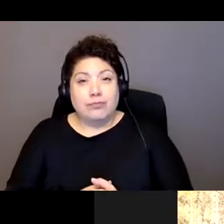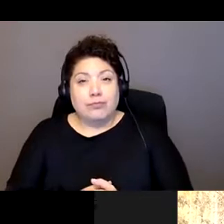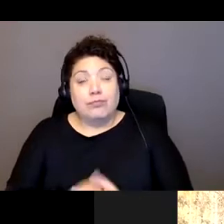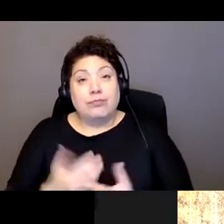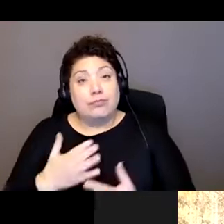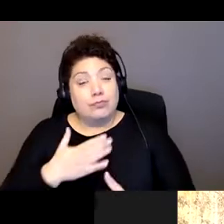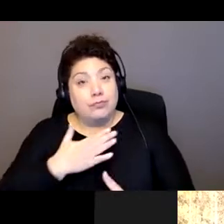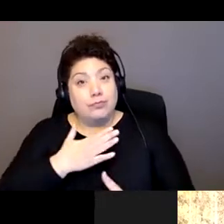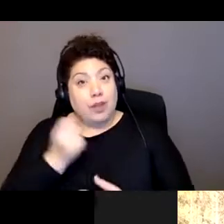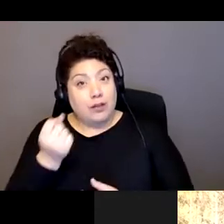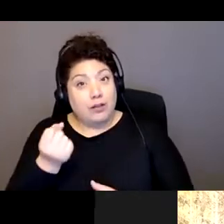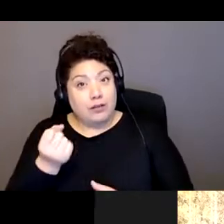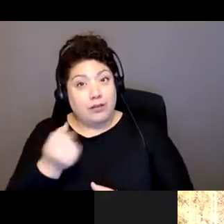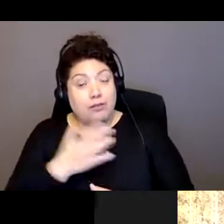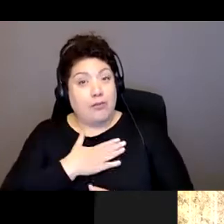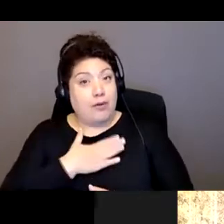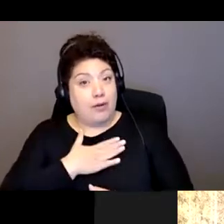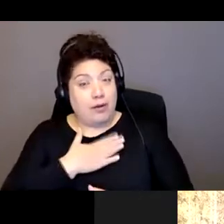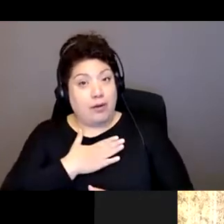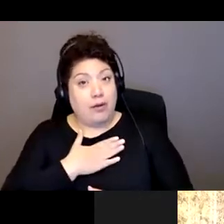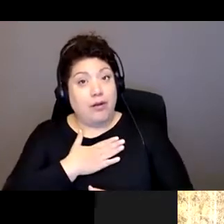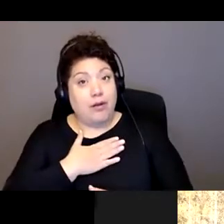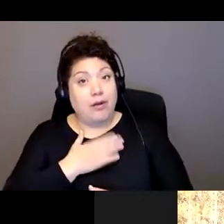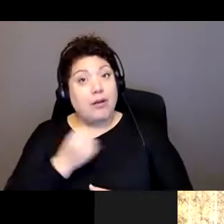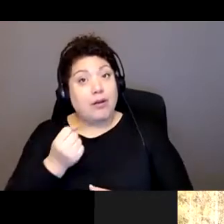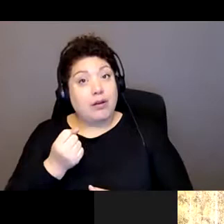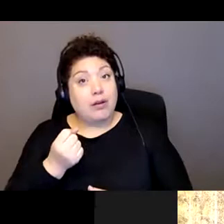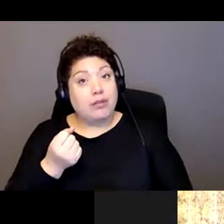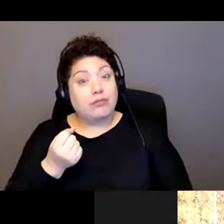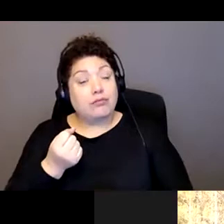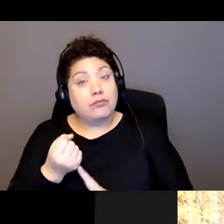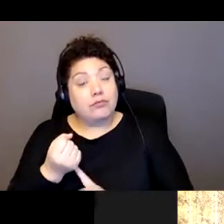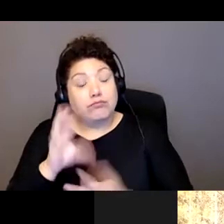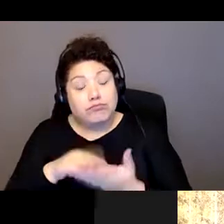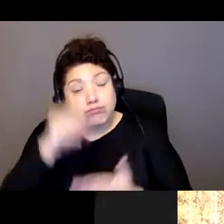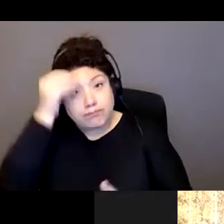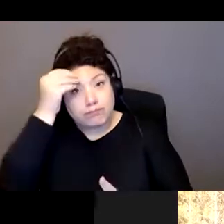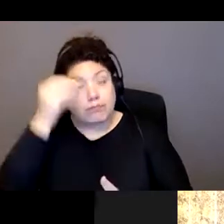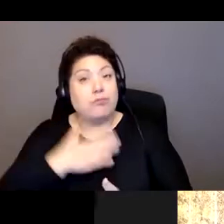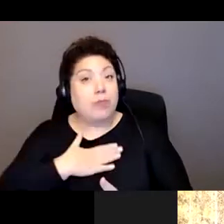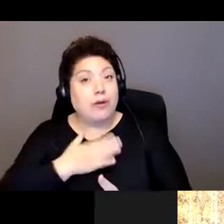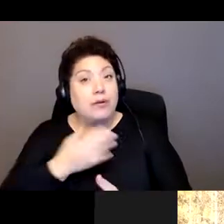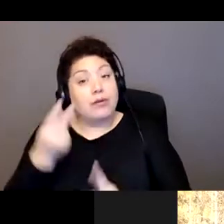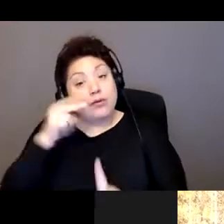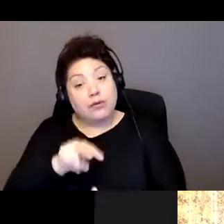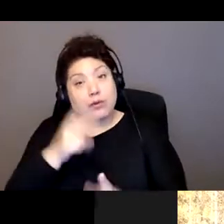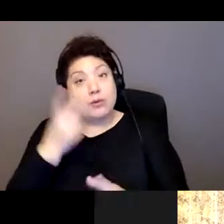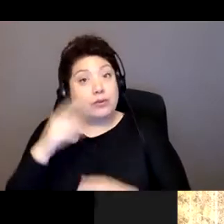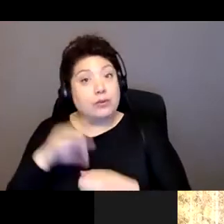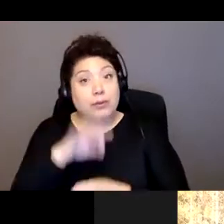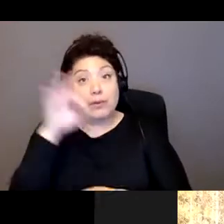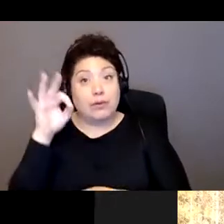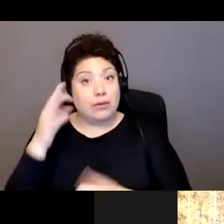personal understanding, and this is all of this today is going to be my personal understanding of two-spirit, is that